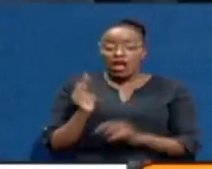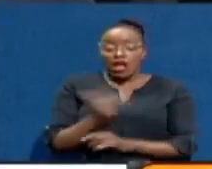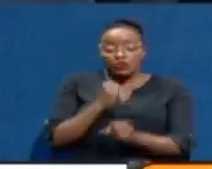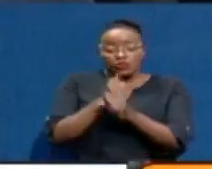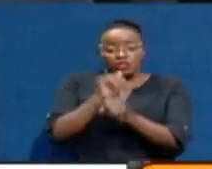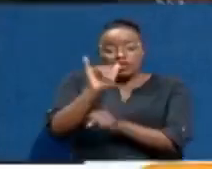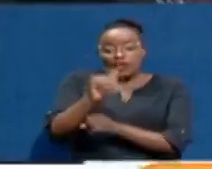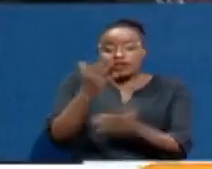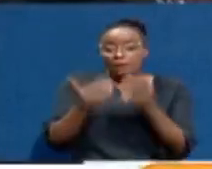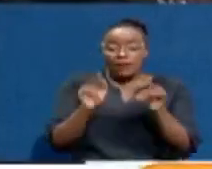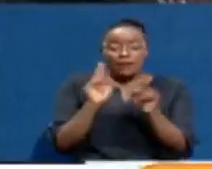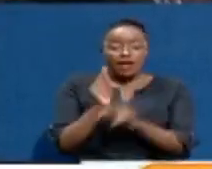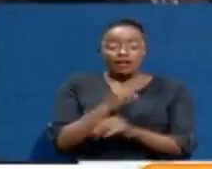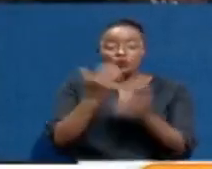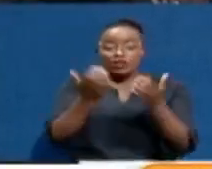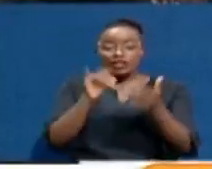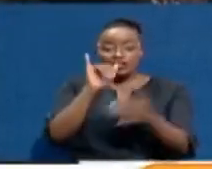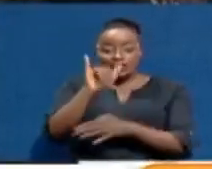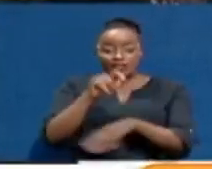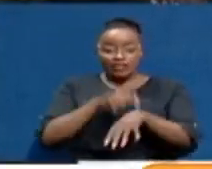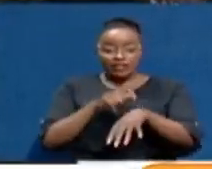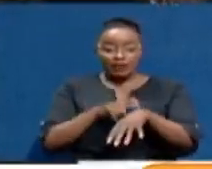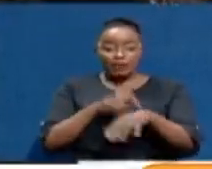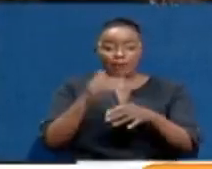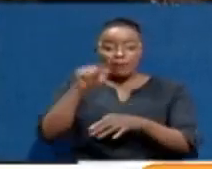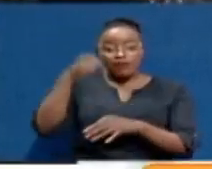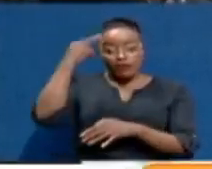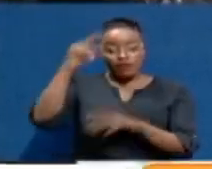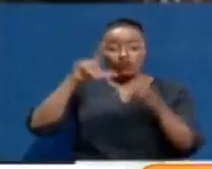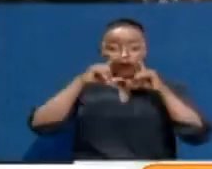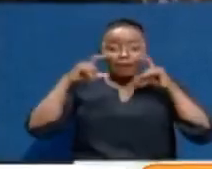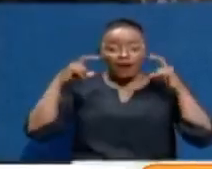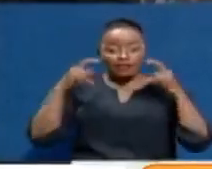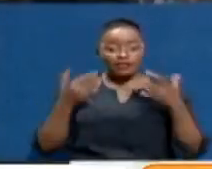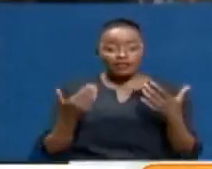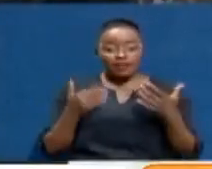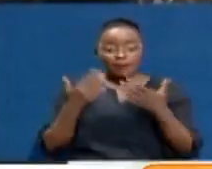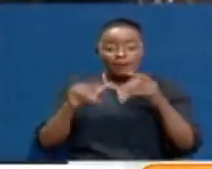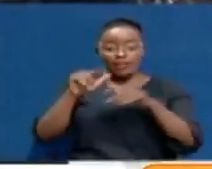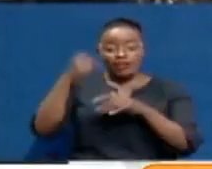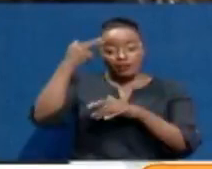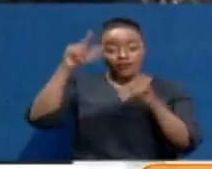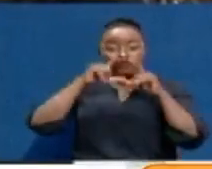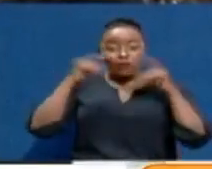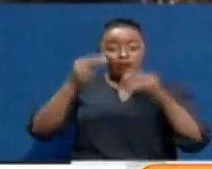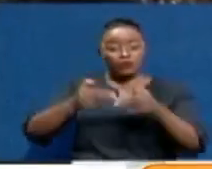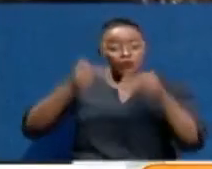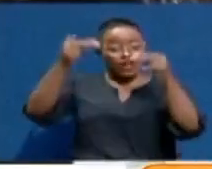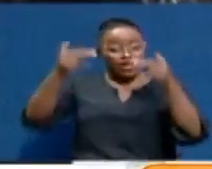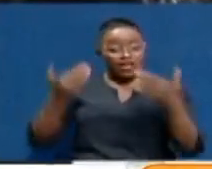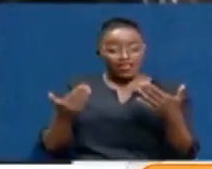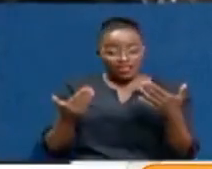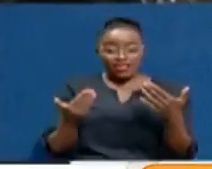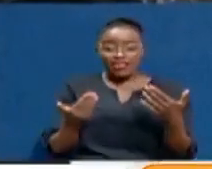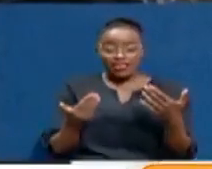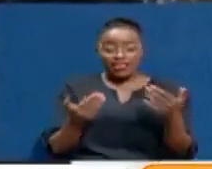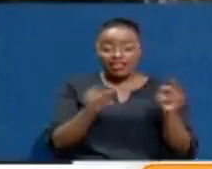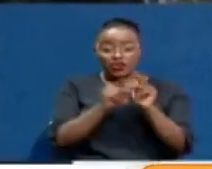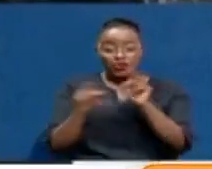own. Maybe we need... During that time, the demand for masks was high. And